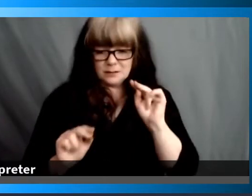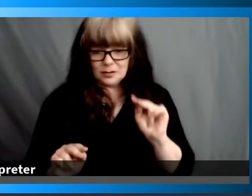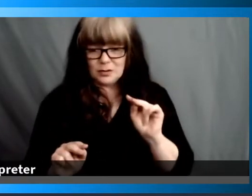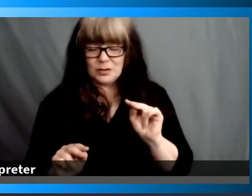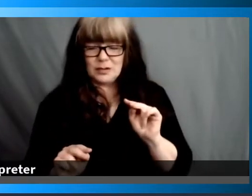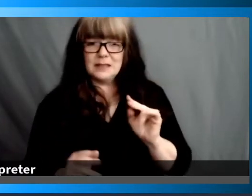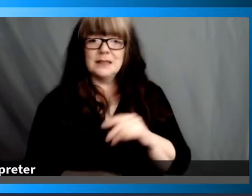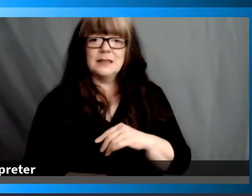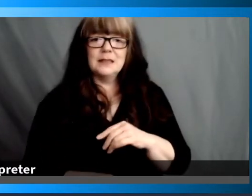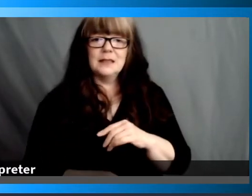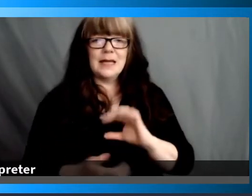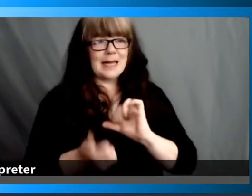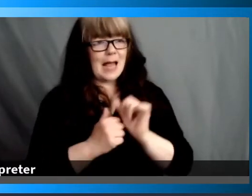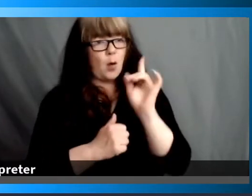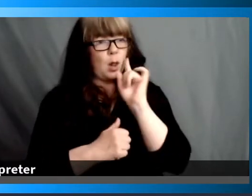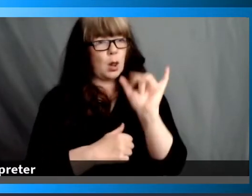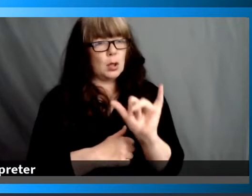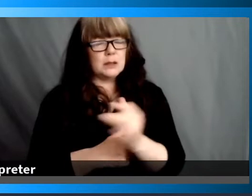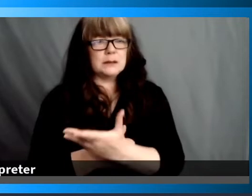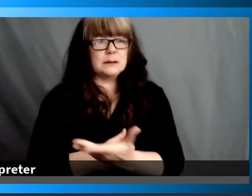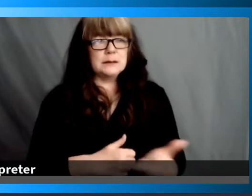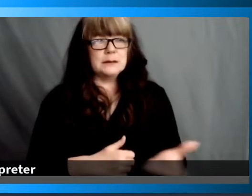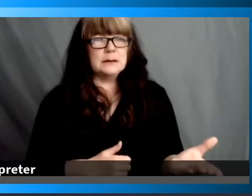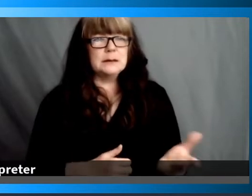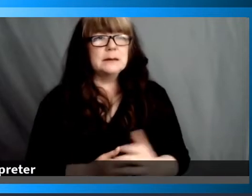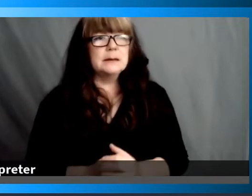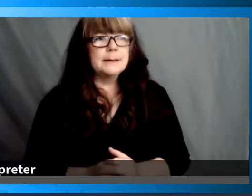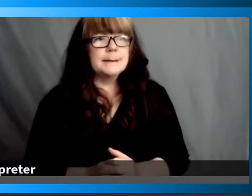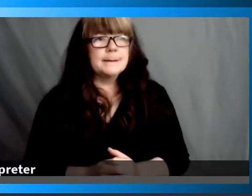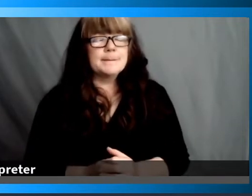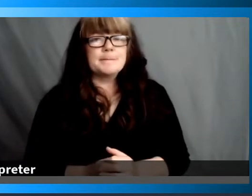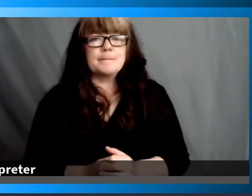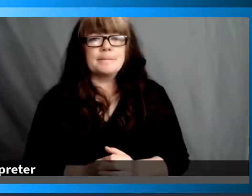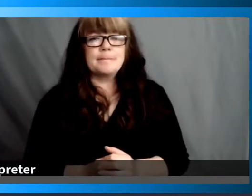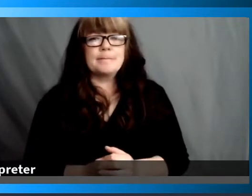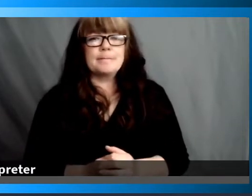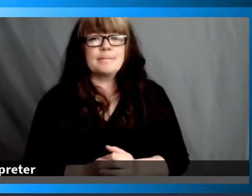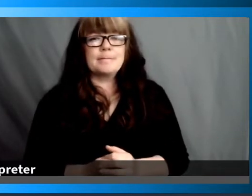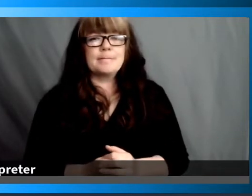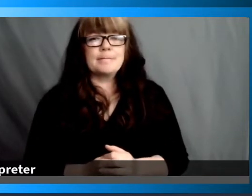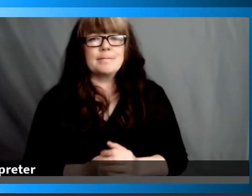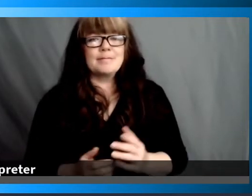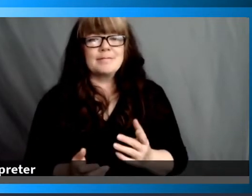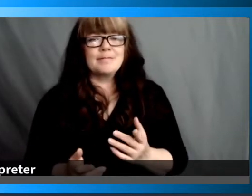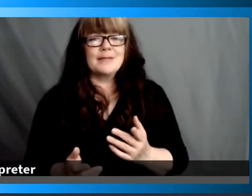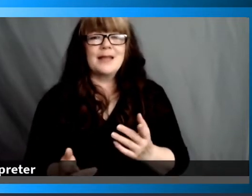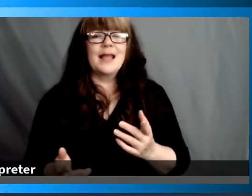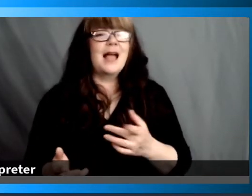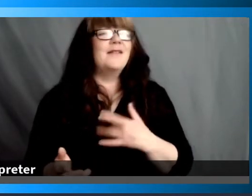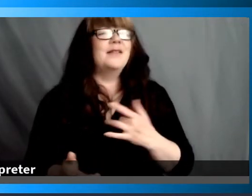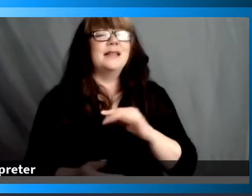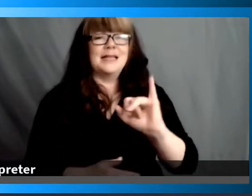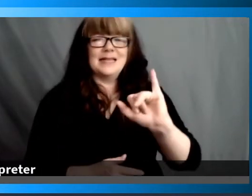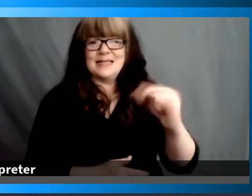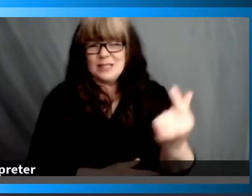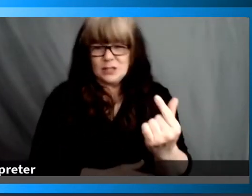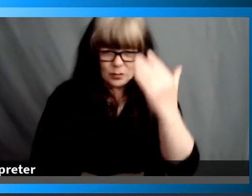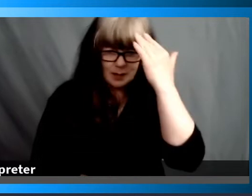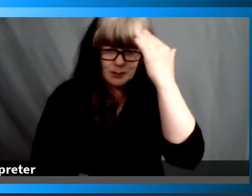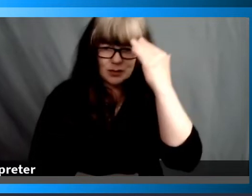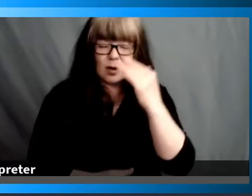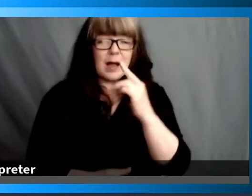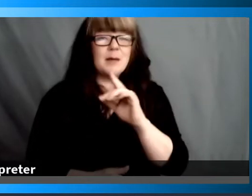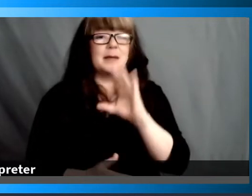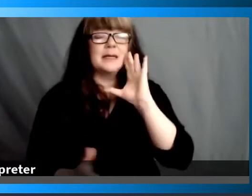even how it looked. It reminded me of like Instagram, like it was so